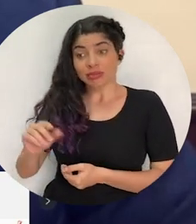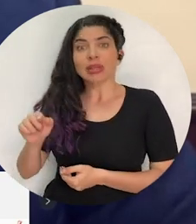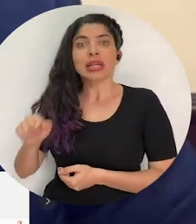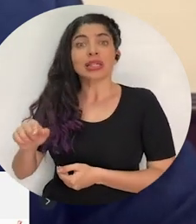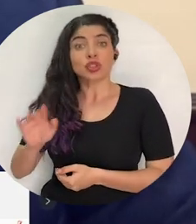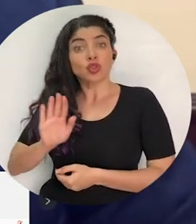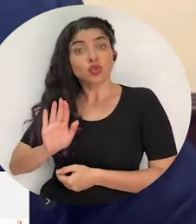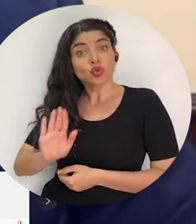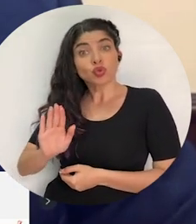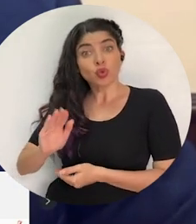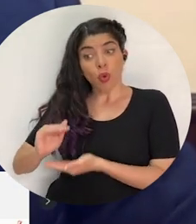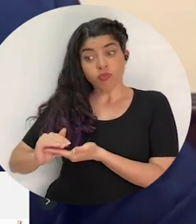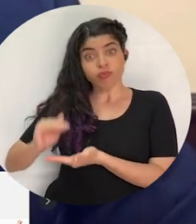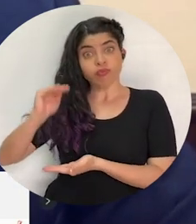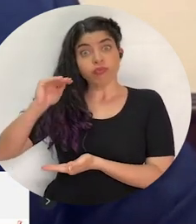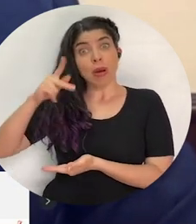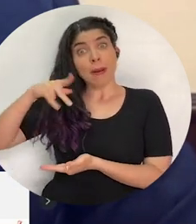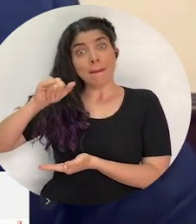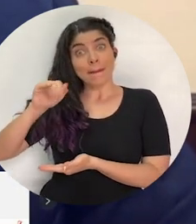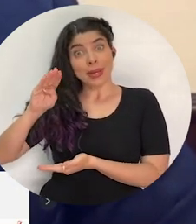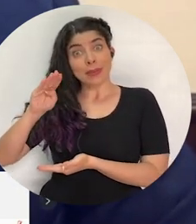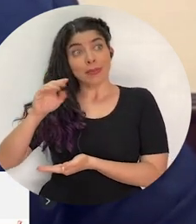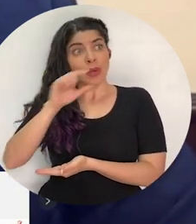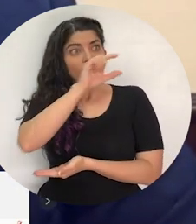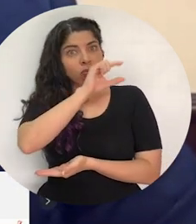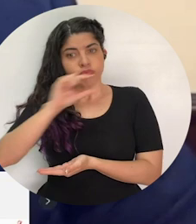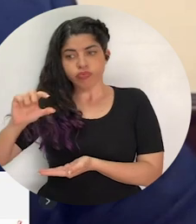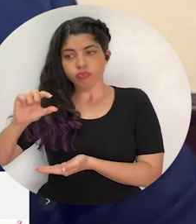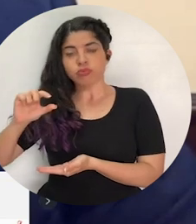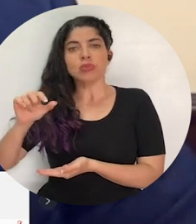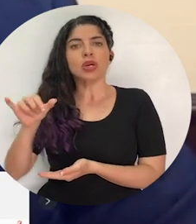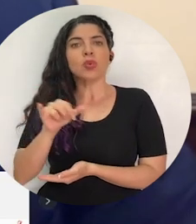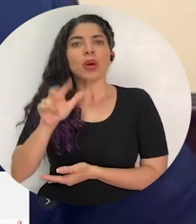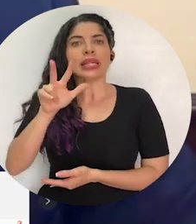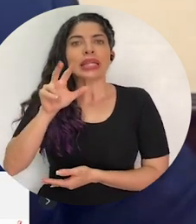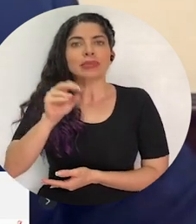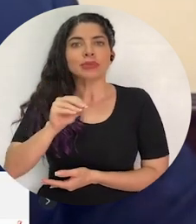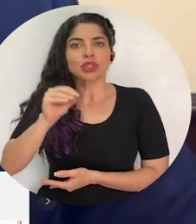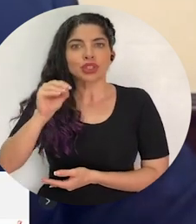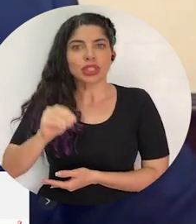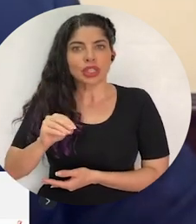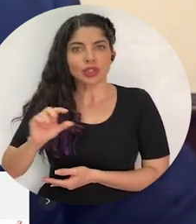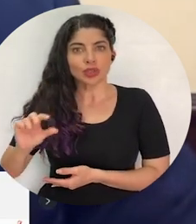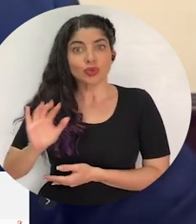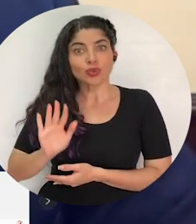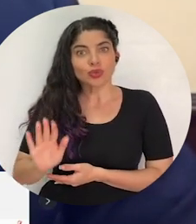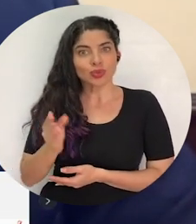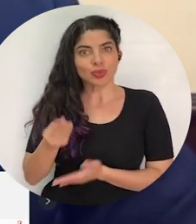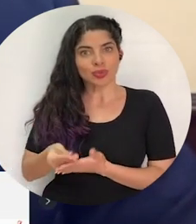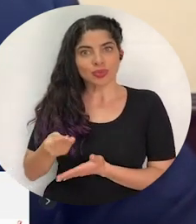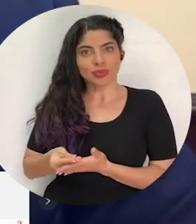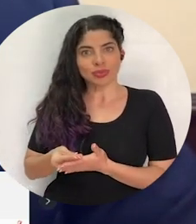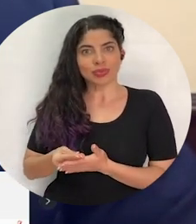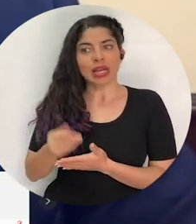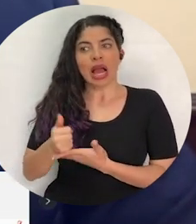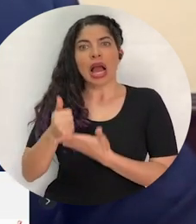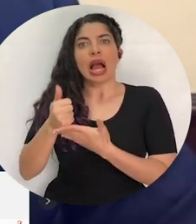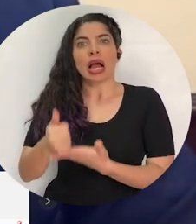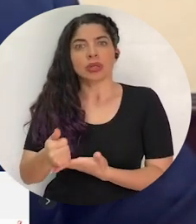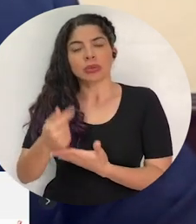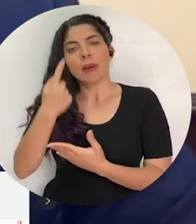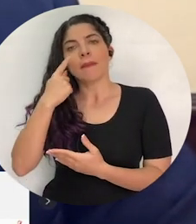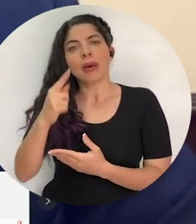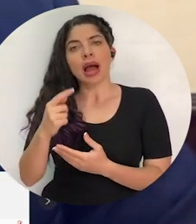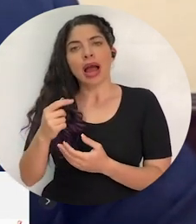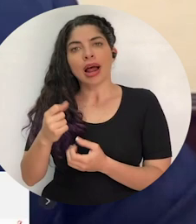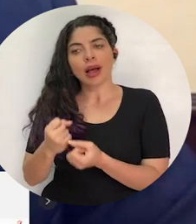equivalent of 3% of their GDP. That is to address the